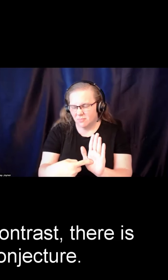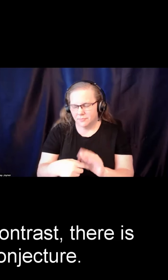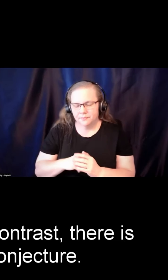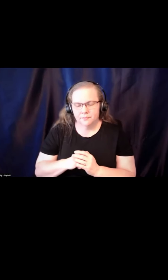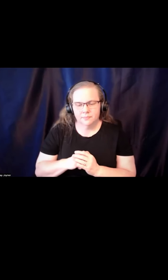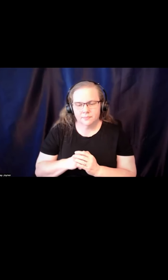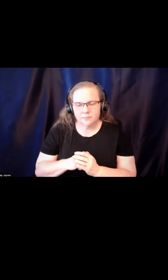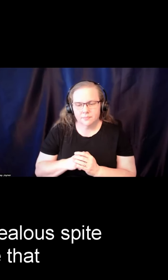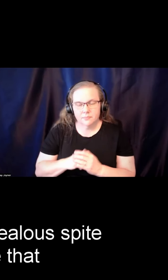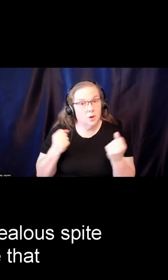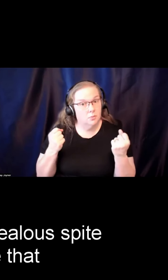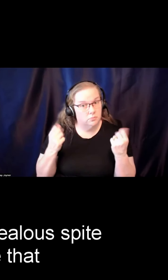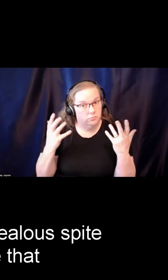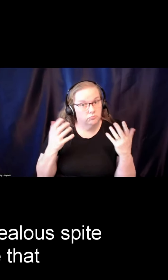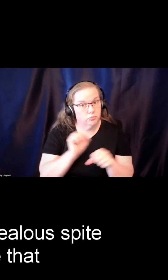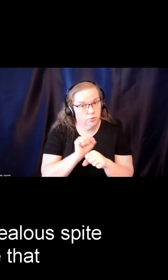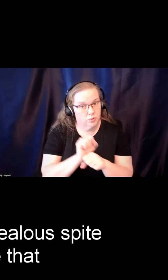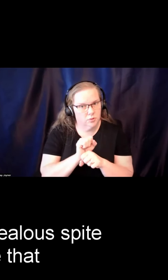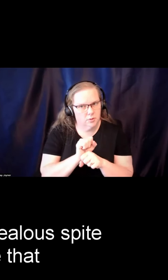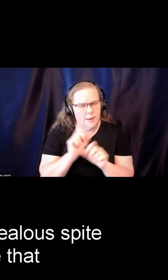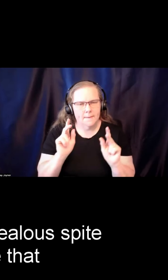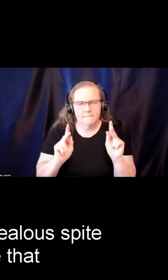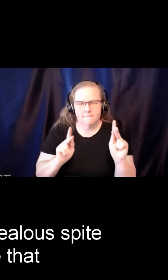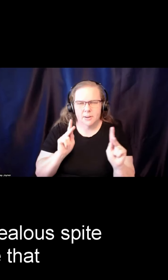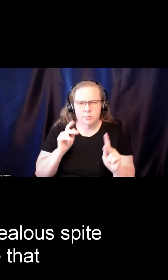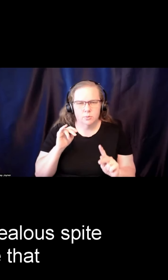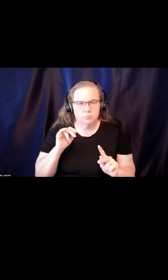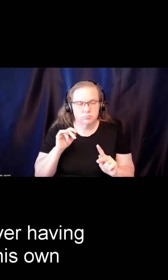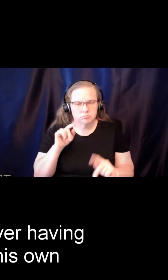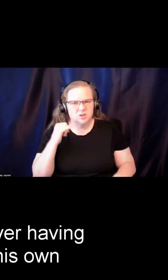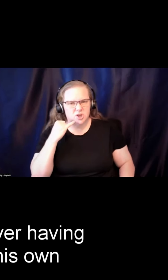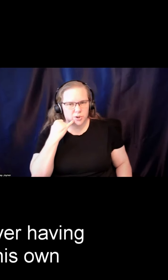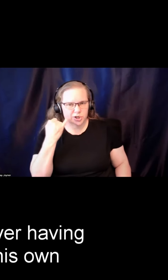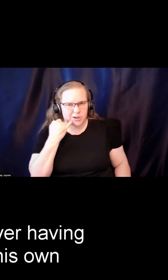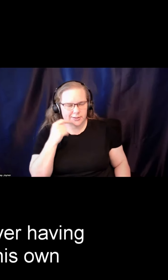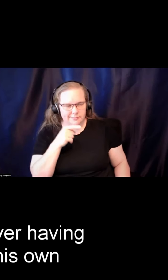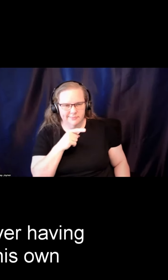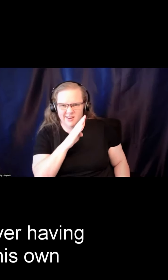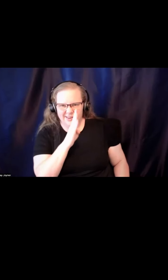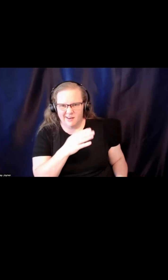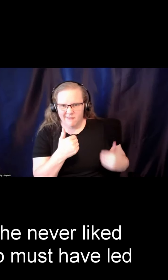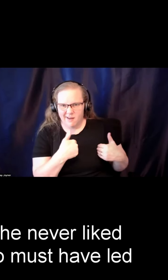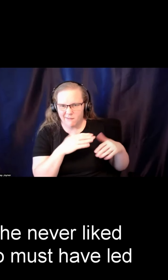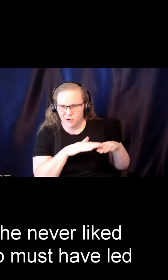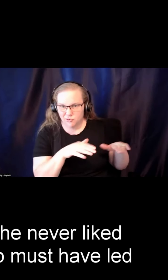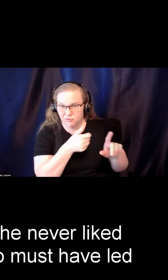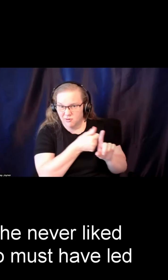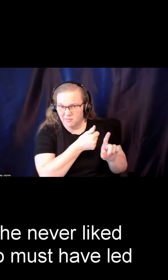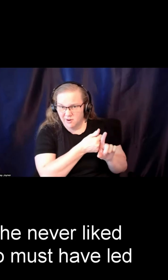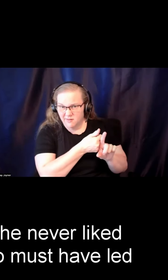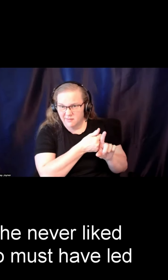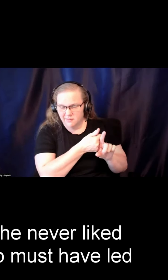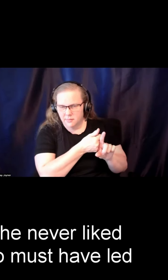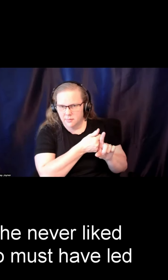much conjecture. Critics prone to jealous spite speculate that Dr. Seuss's never having children of his own surely reveals